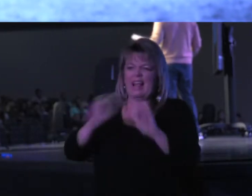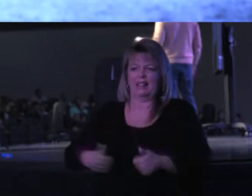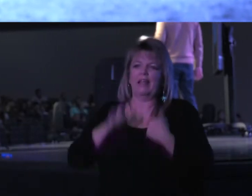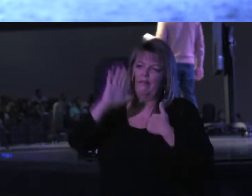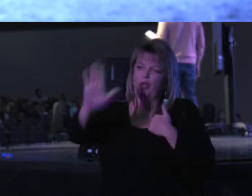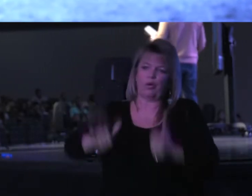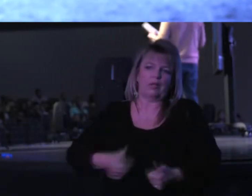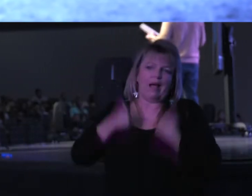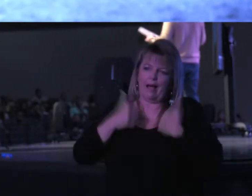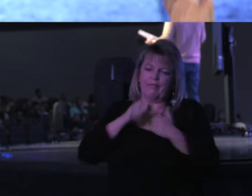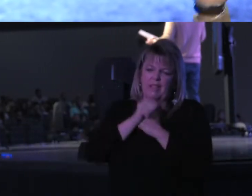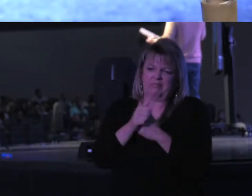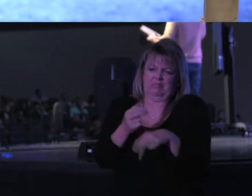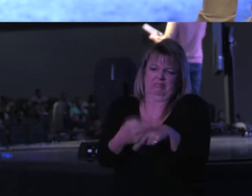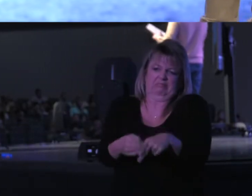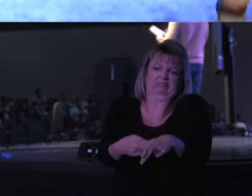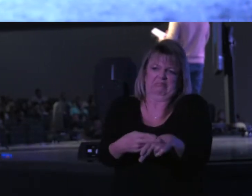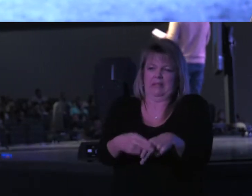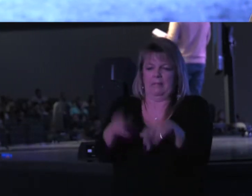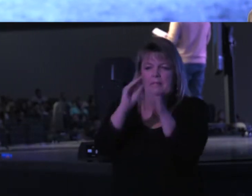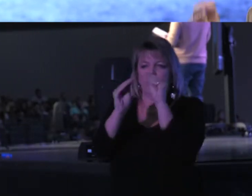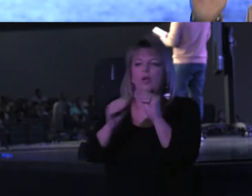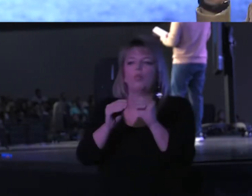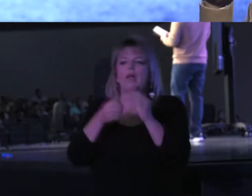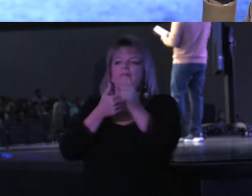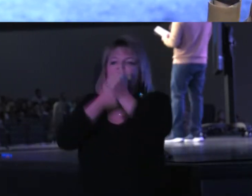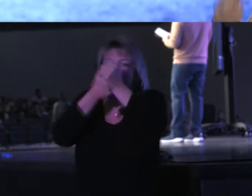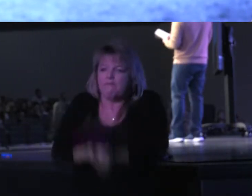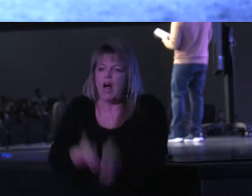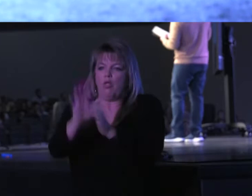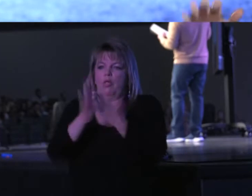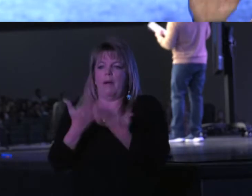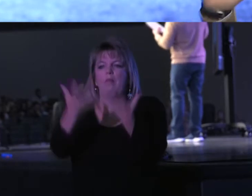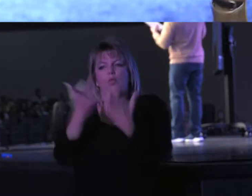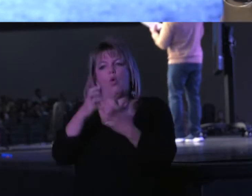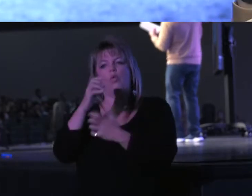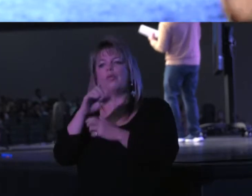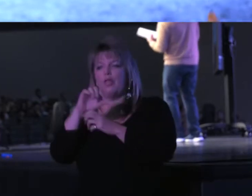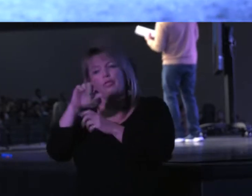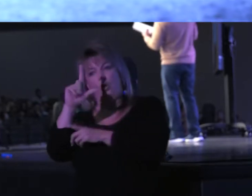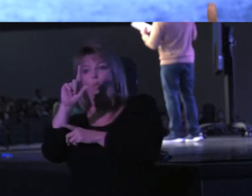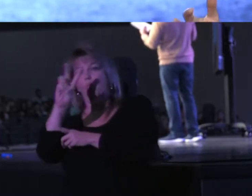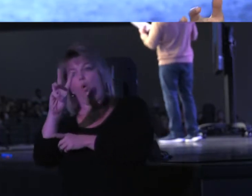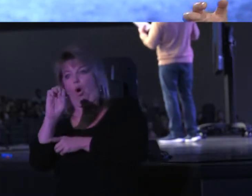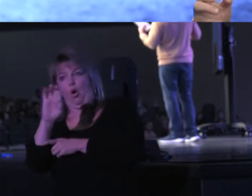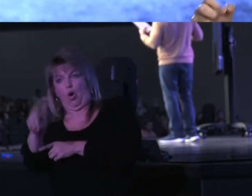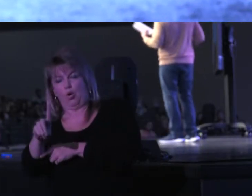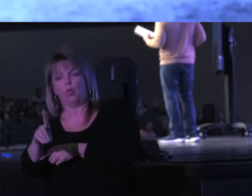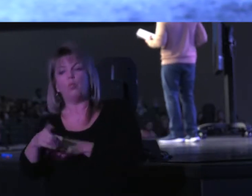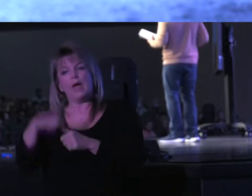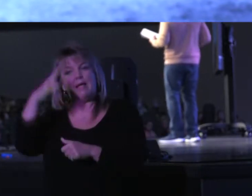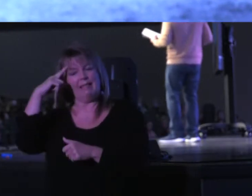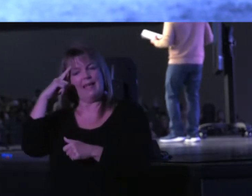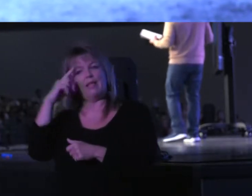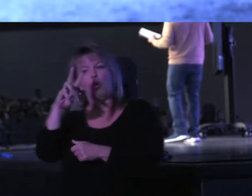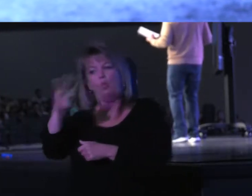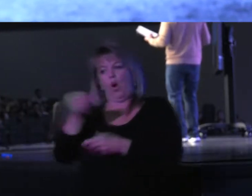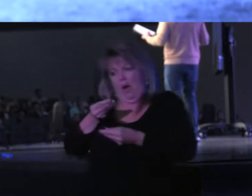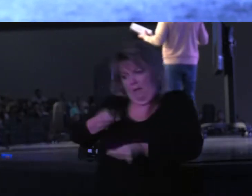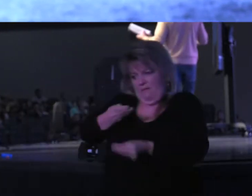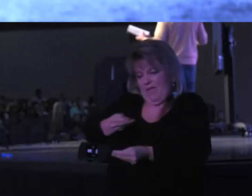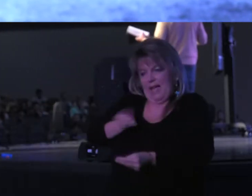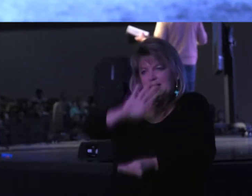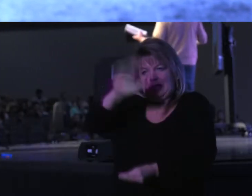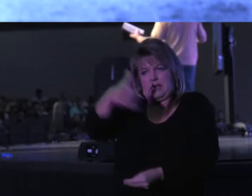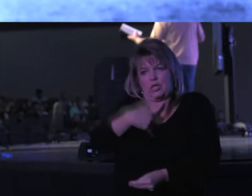won't make it till Tuesday. No, we go with the book. We want the word. And we believe the word feeds the soul. So when we